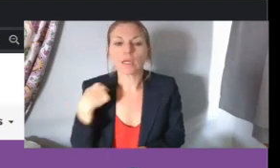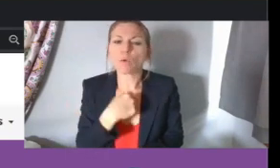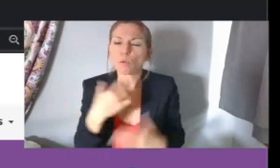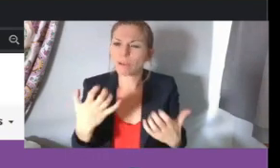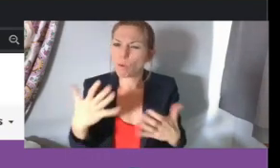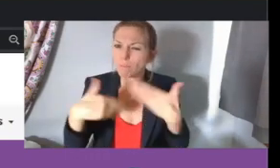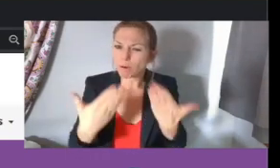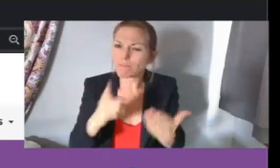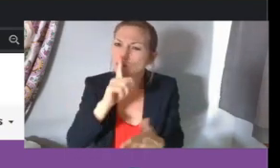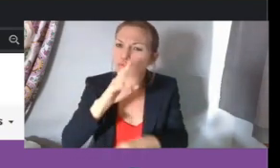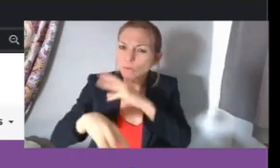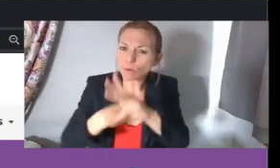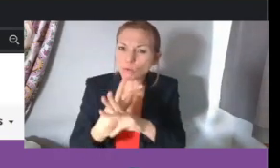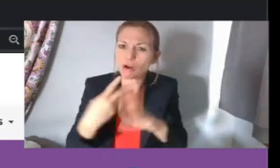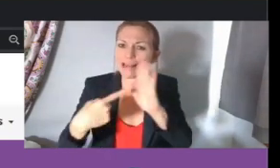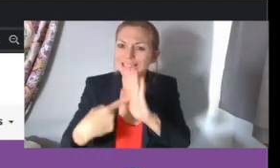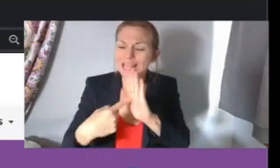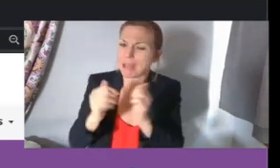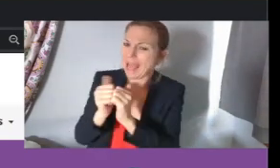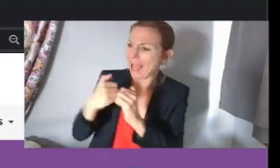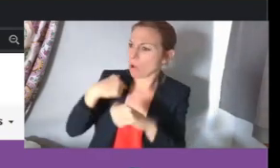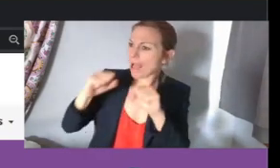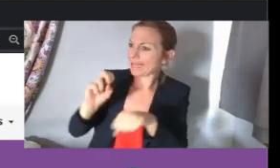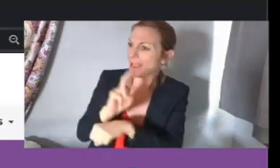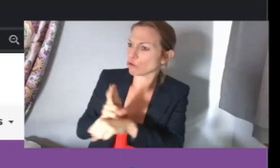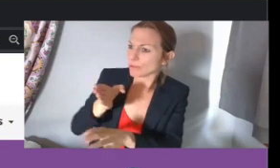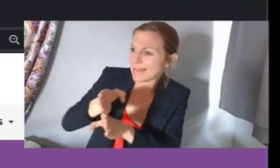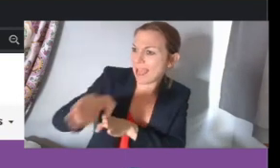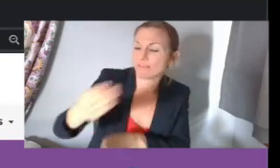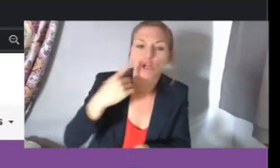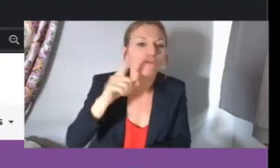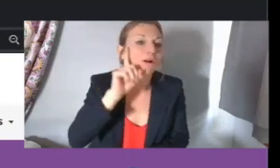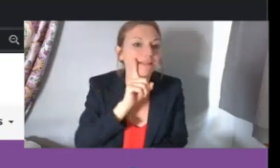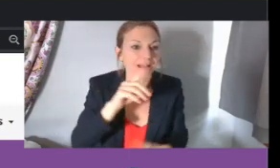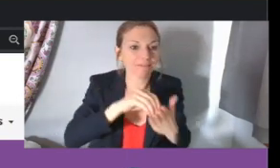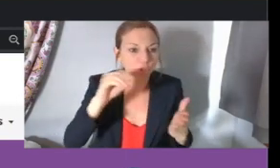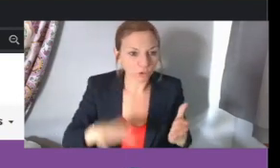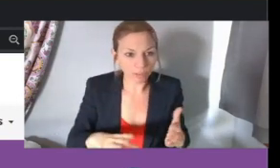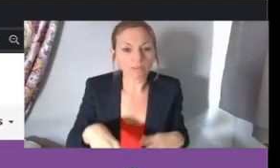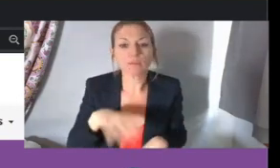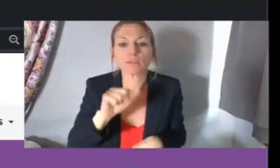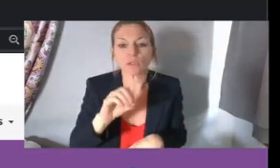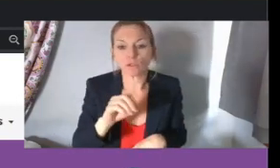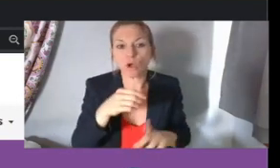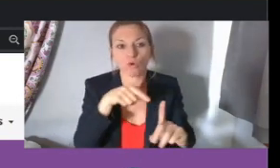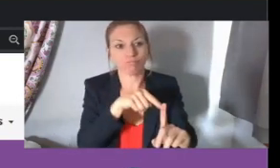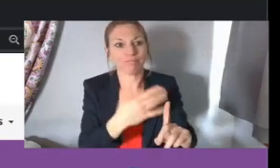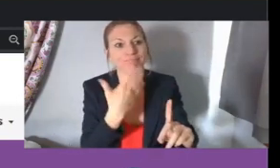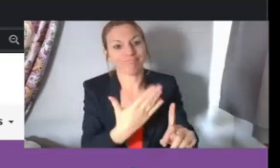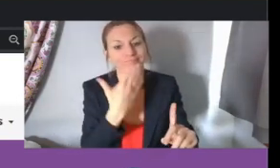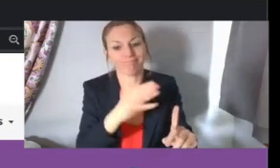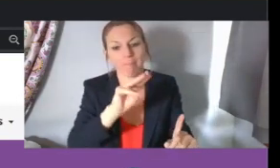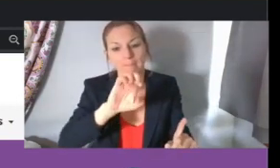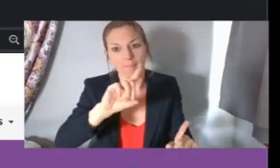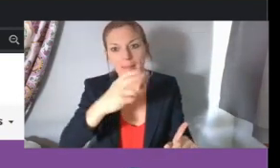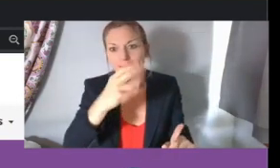of how you could use a navigator for a deaf student. So our other presenter, Wendy, generously shared some of her experiences to demonstrate on this